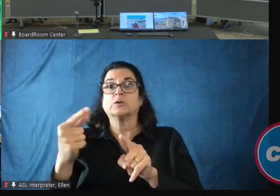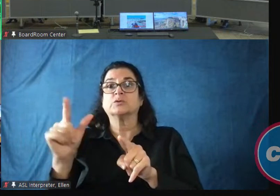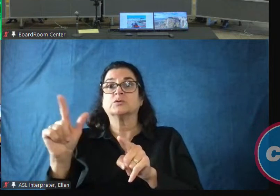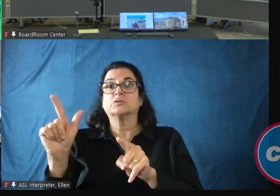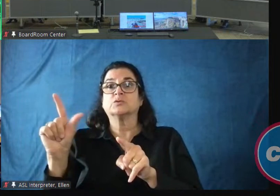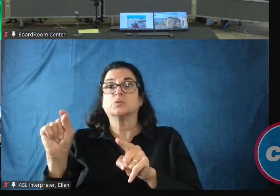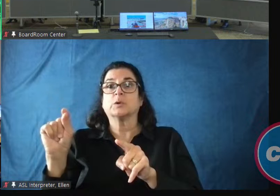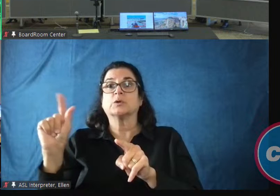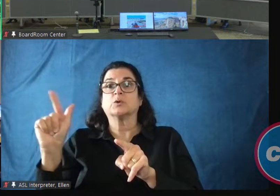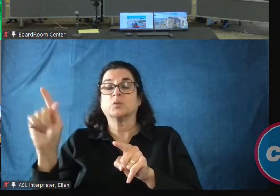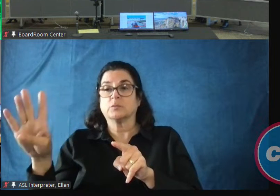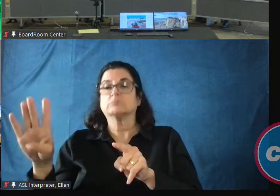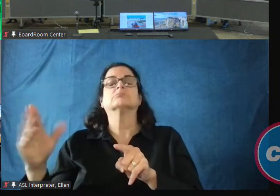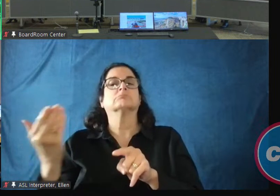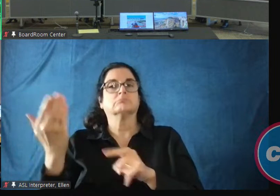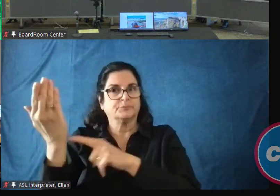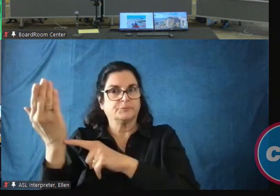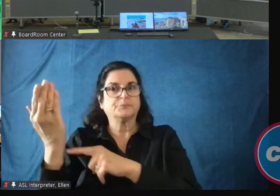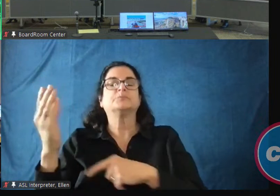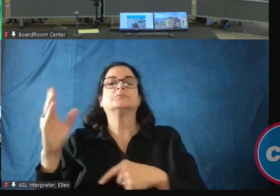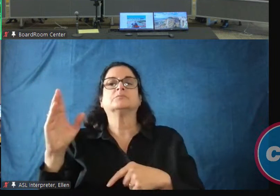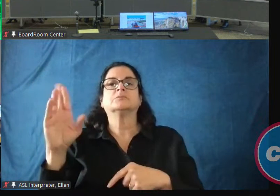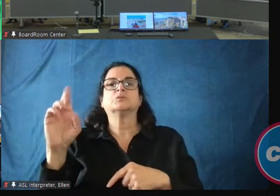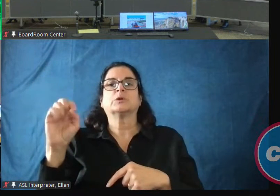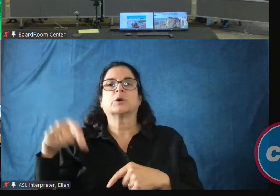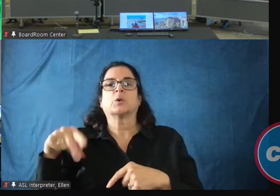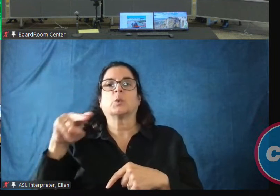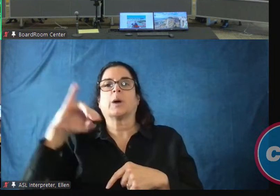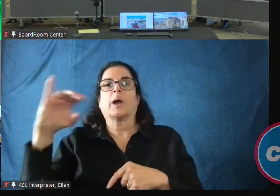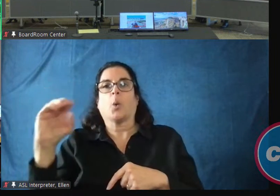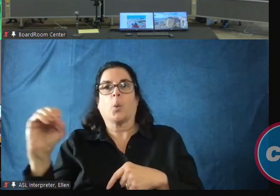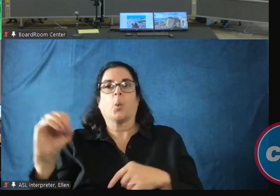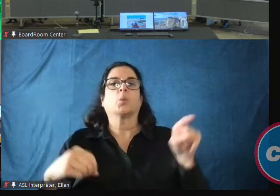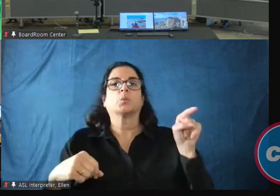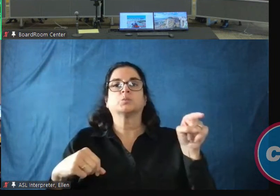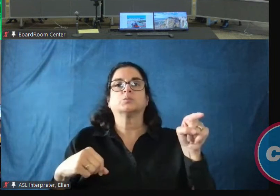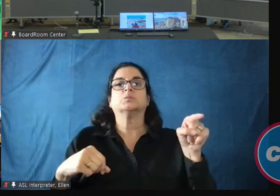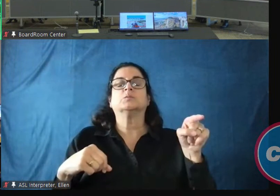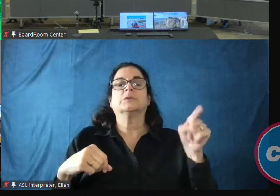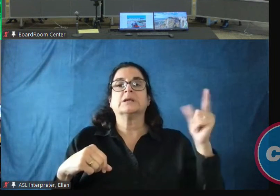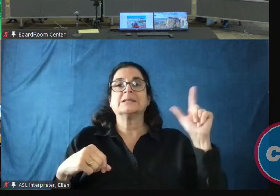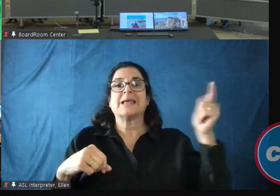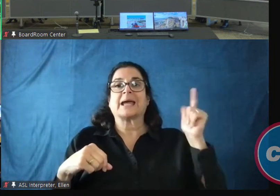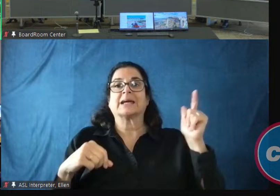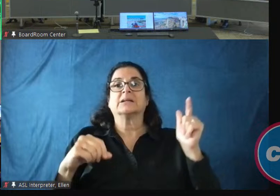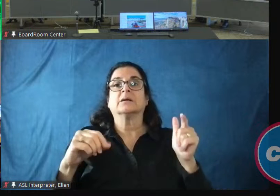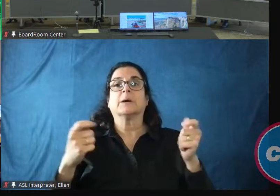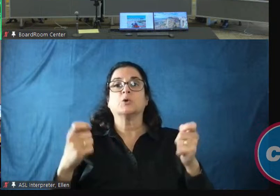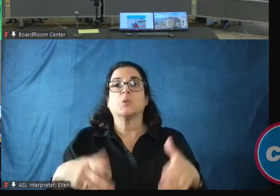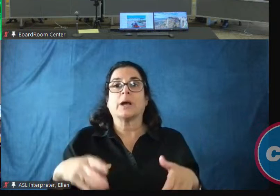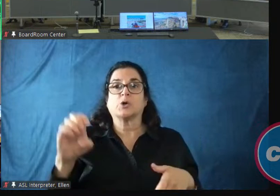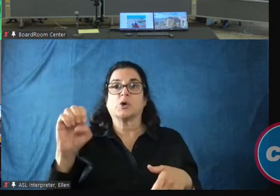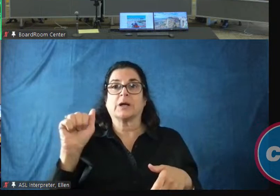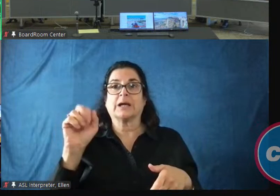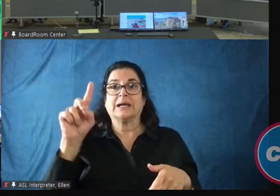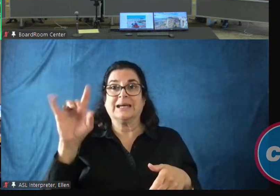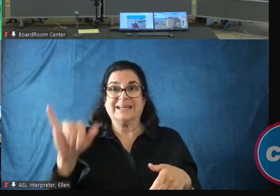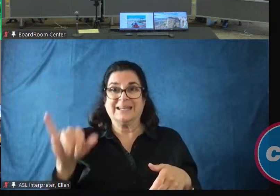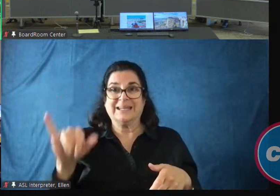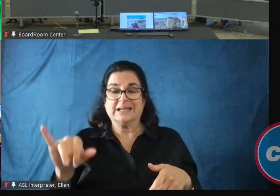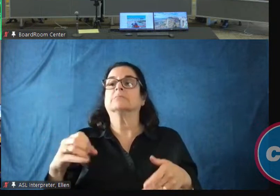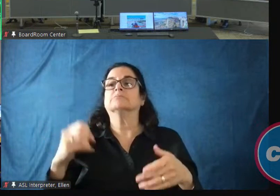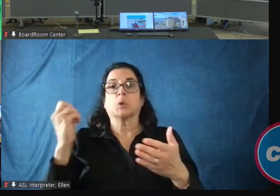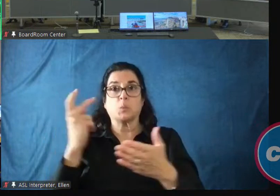Director Recajo, seconded by Director Eady, that the closed session minutes from August 14th, 2024 be approved. We'll take a roll call vote.